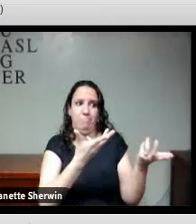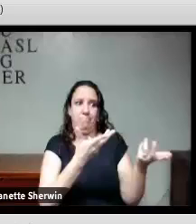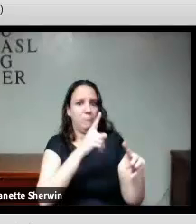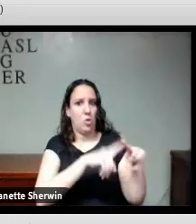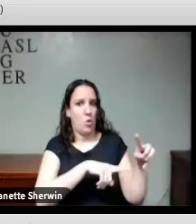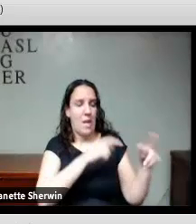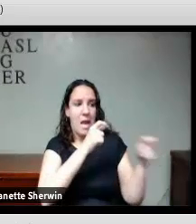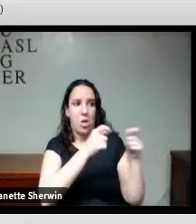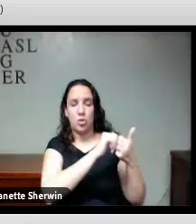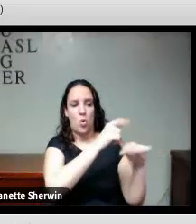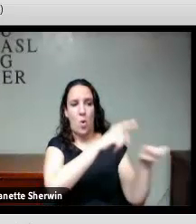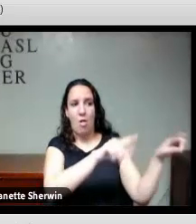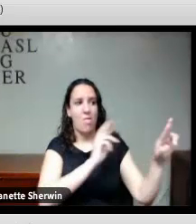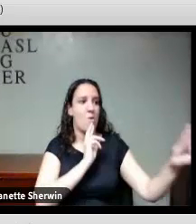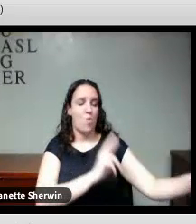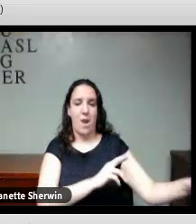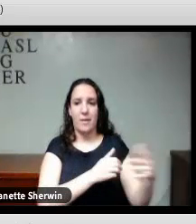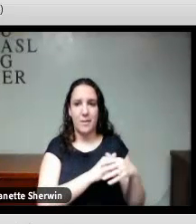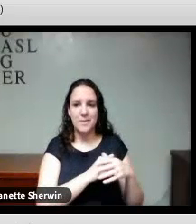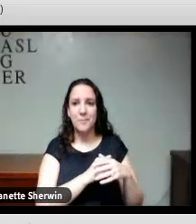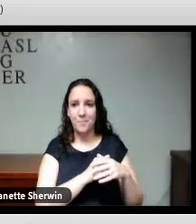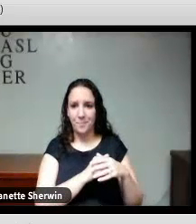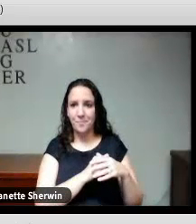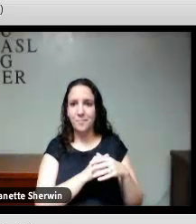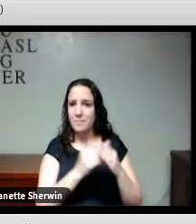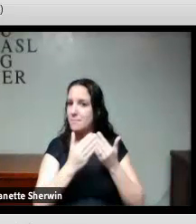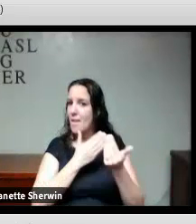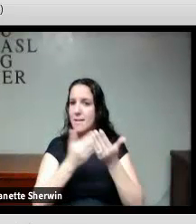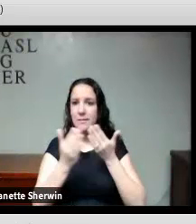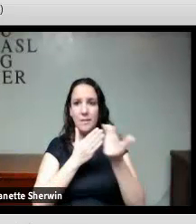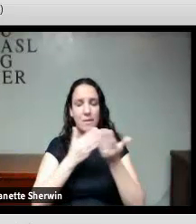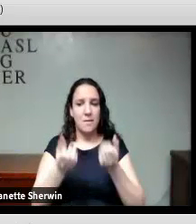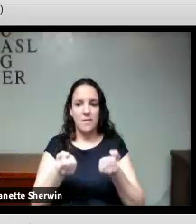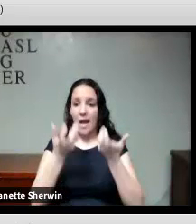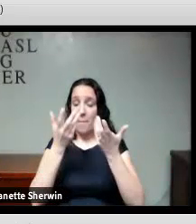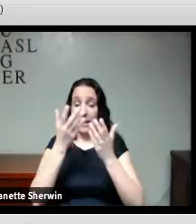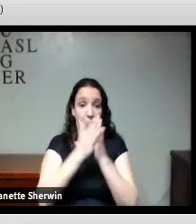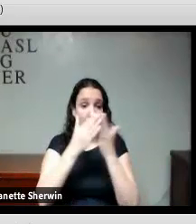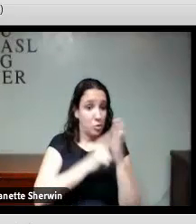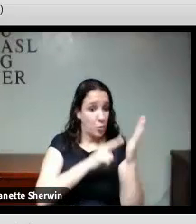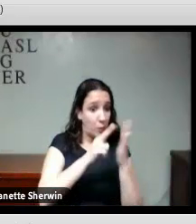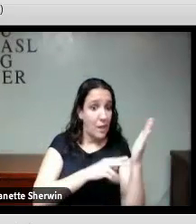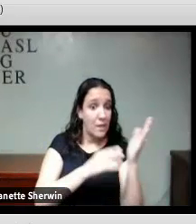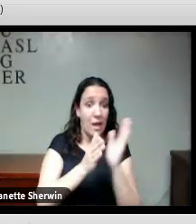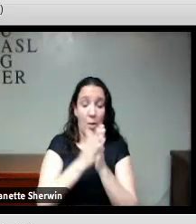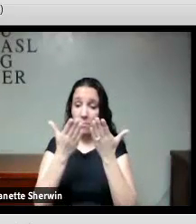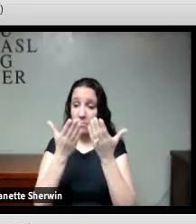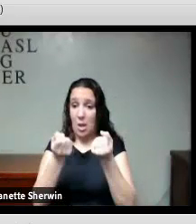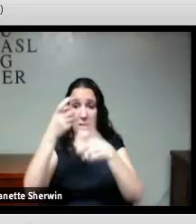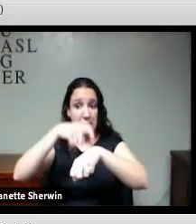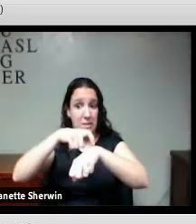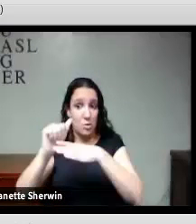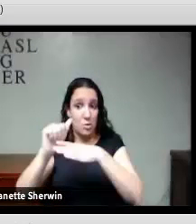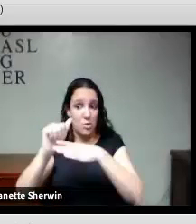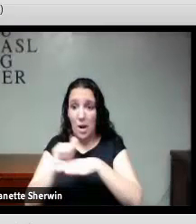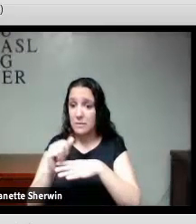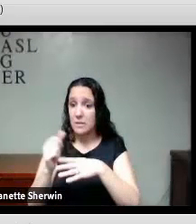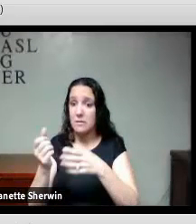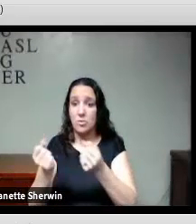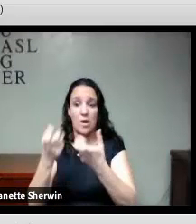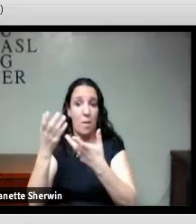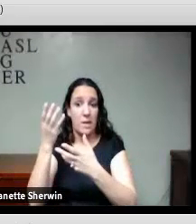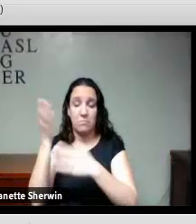how they react, no matter how many workshops you go to, how many books you read, how many times you practice it. You don't know how that particular human being is